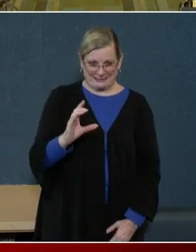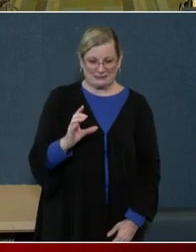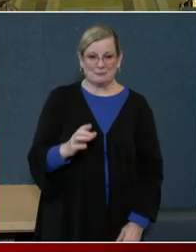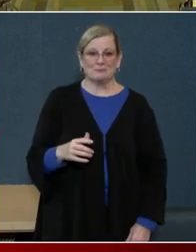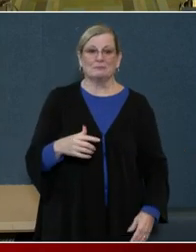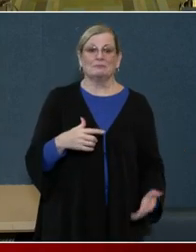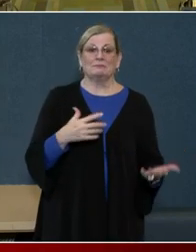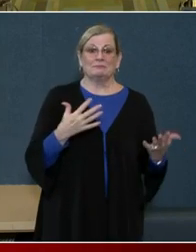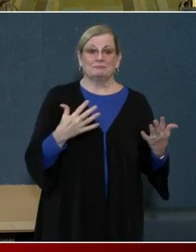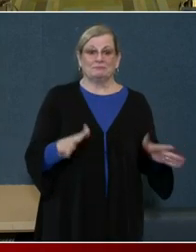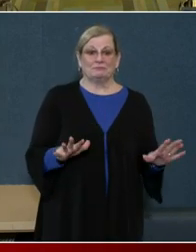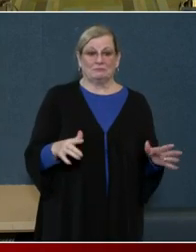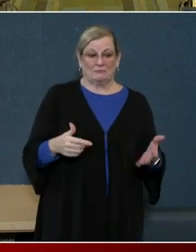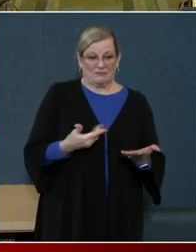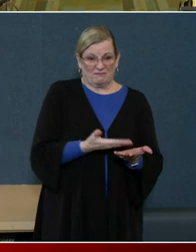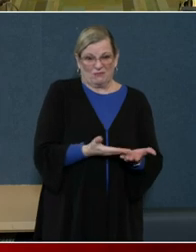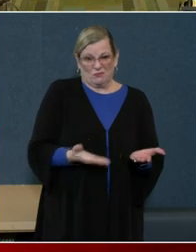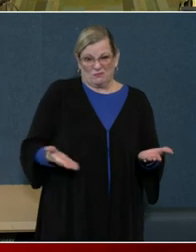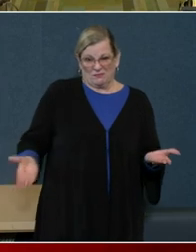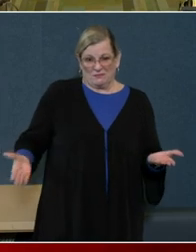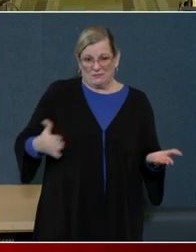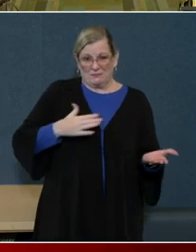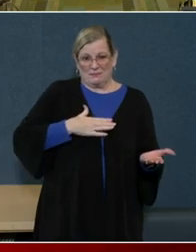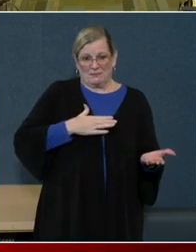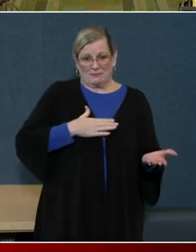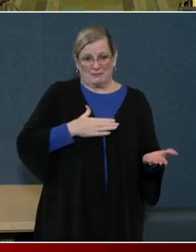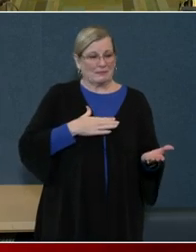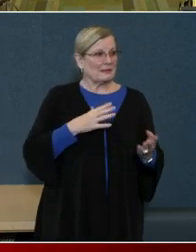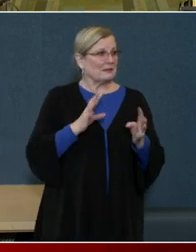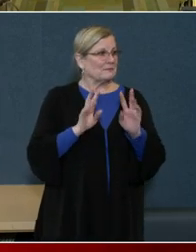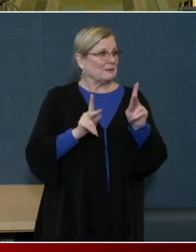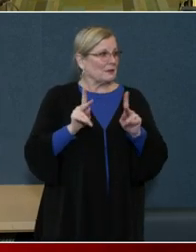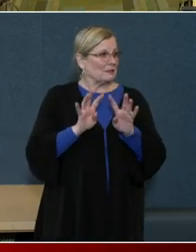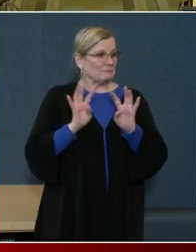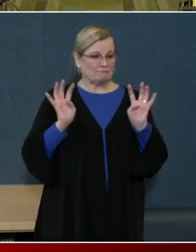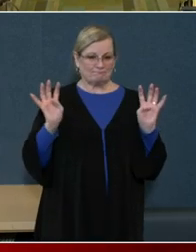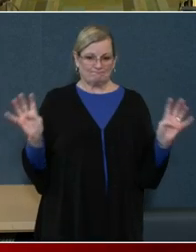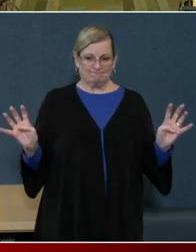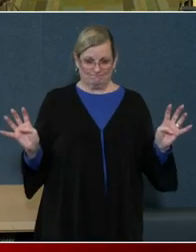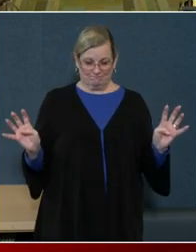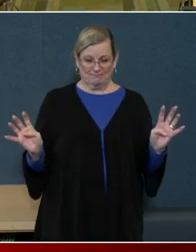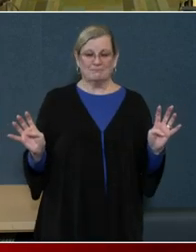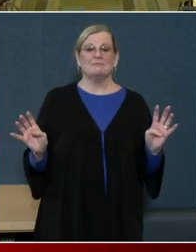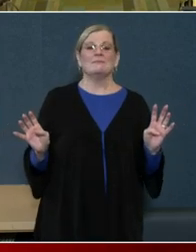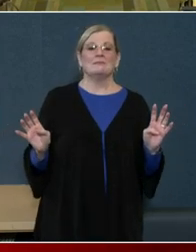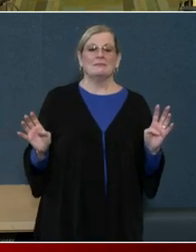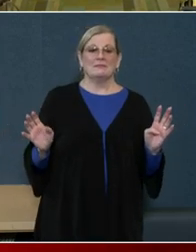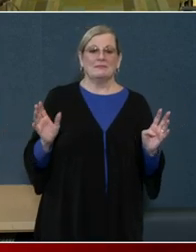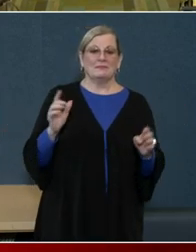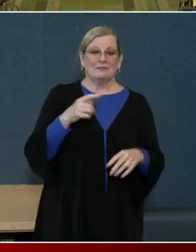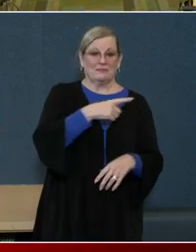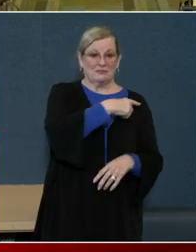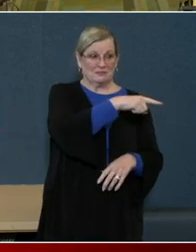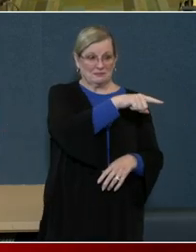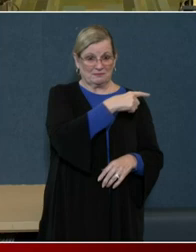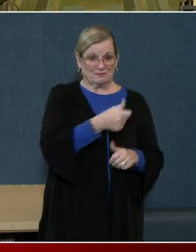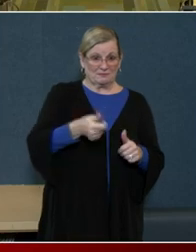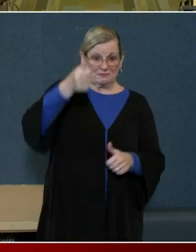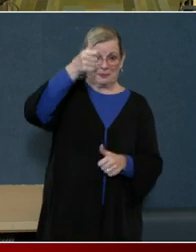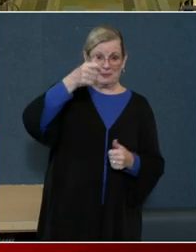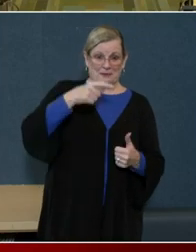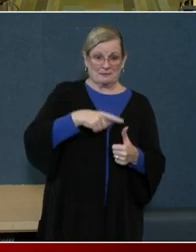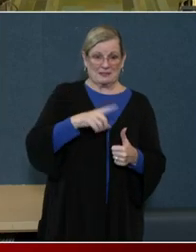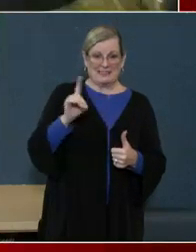my cabinet. I am joined by the chancellor of D.C. Public Schools as well, who